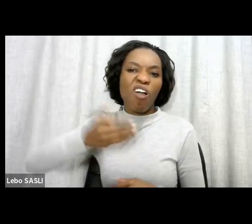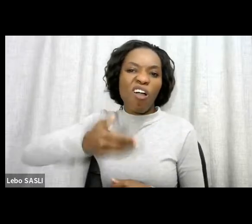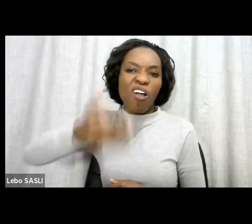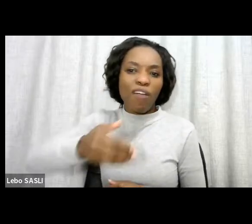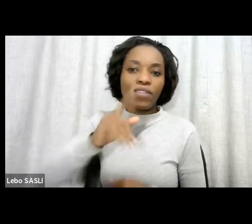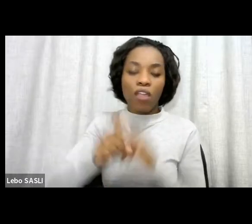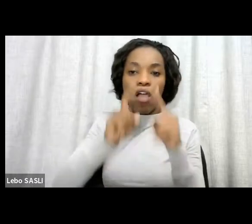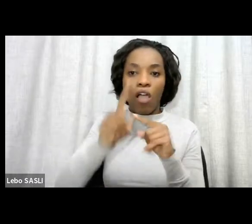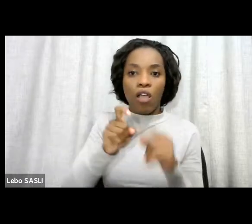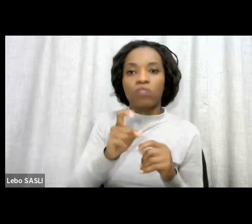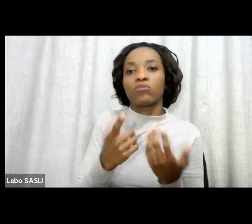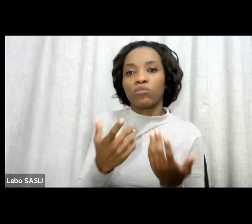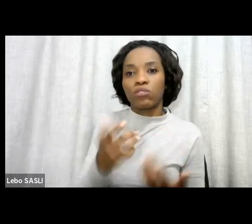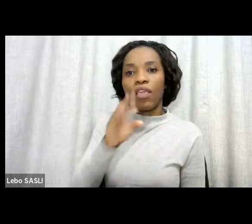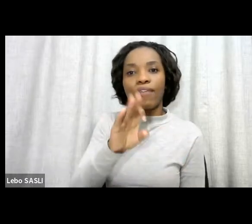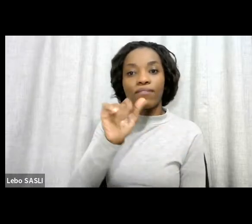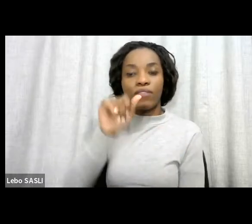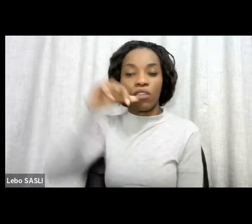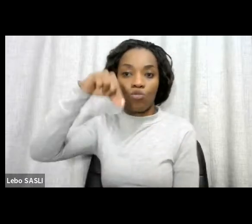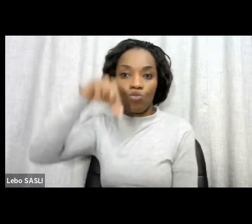website,